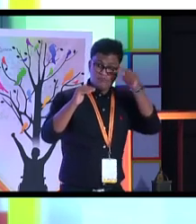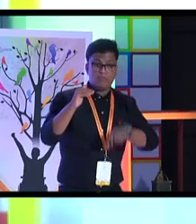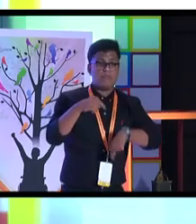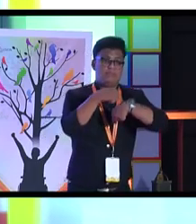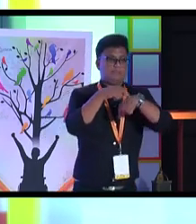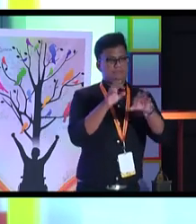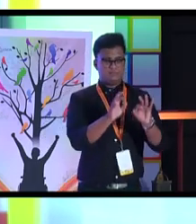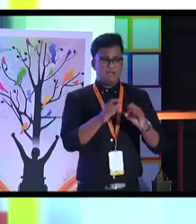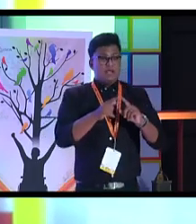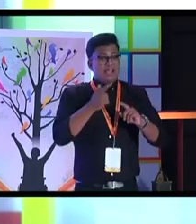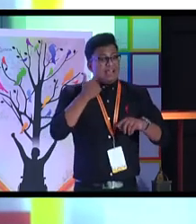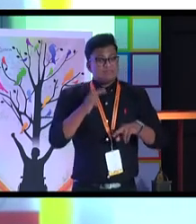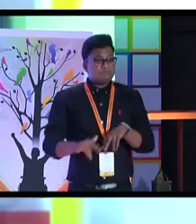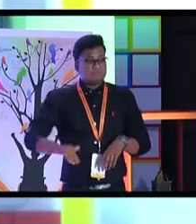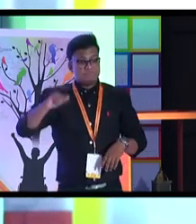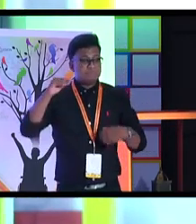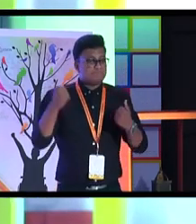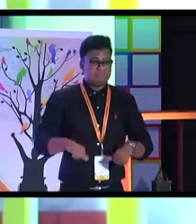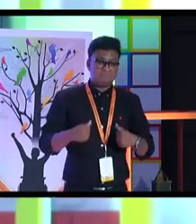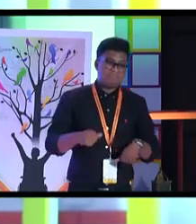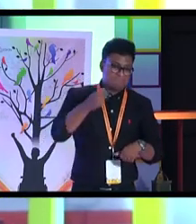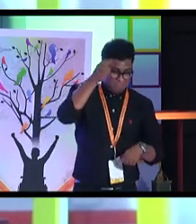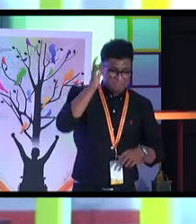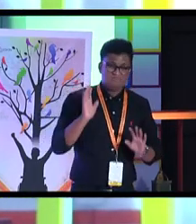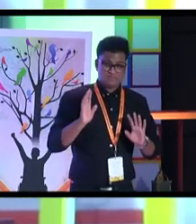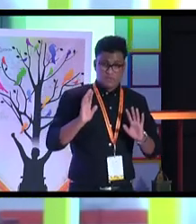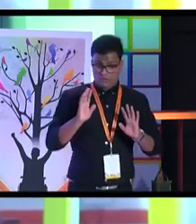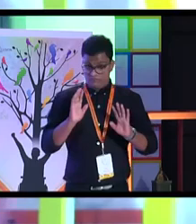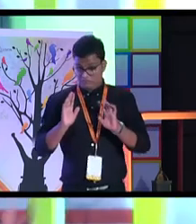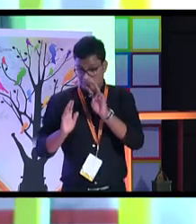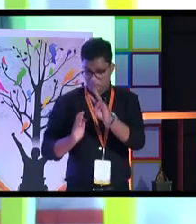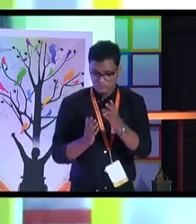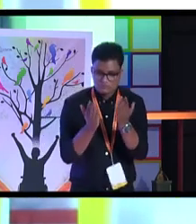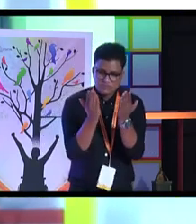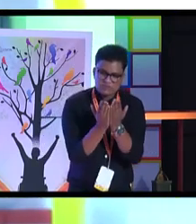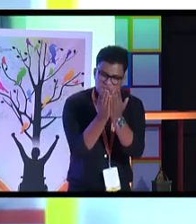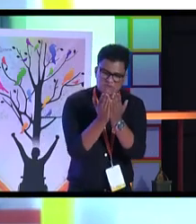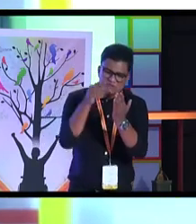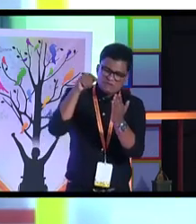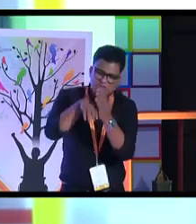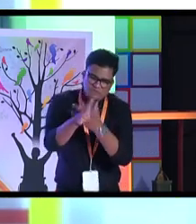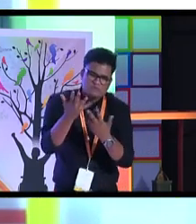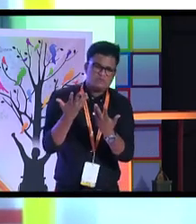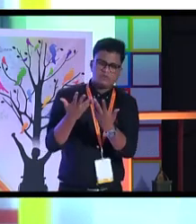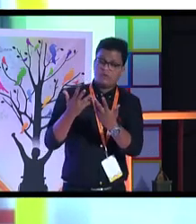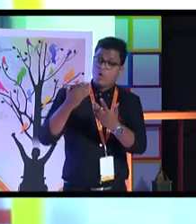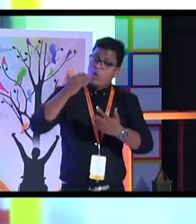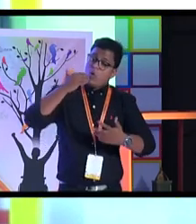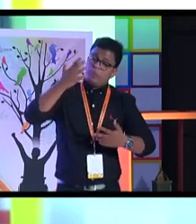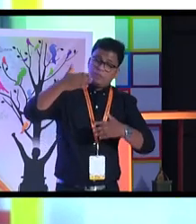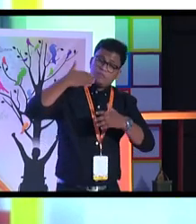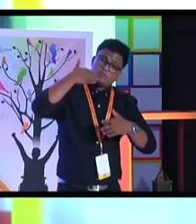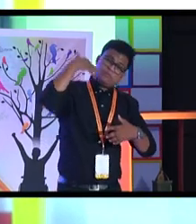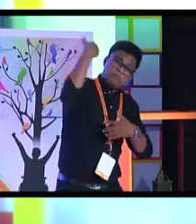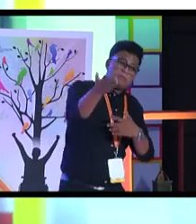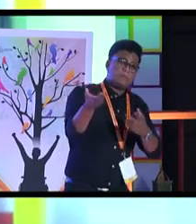one of the ways we were looking at education and saying that what is it that we are going to offer when they get older.